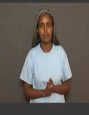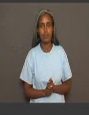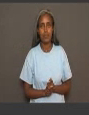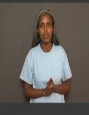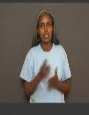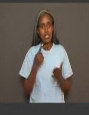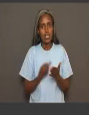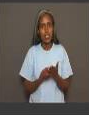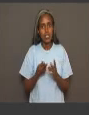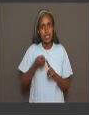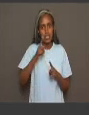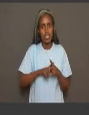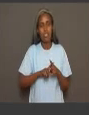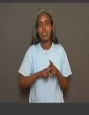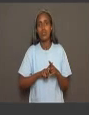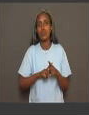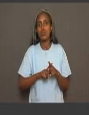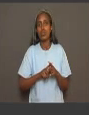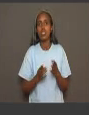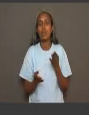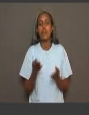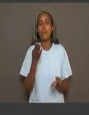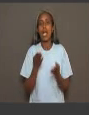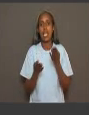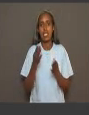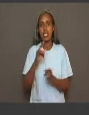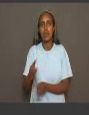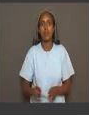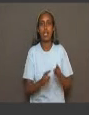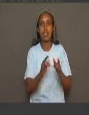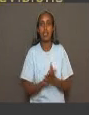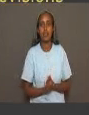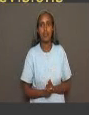It is intended as a balancing mechanism.